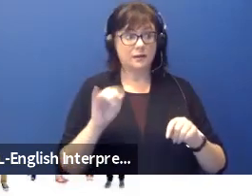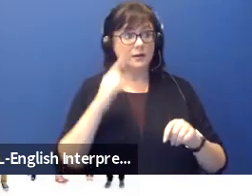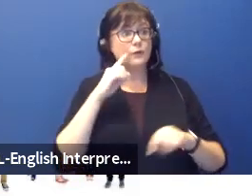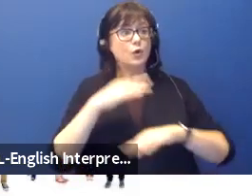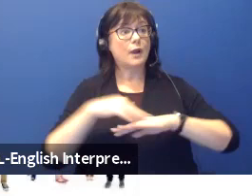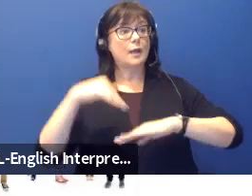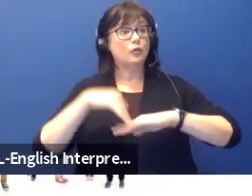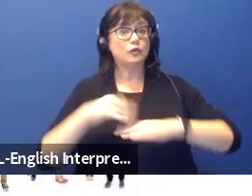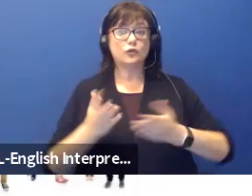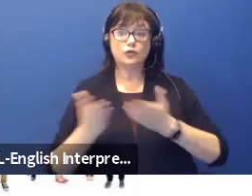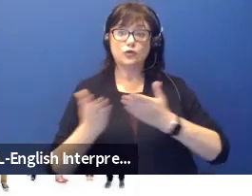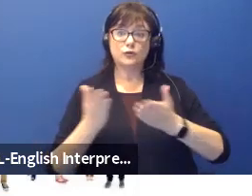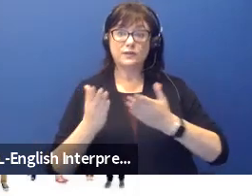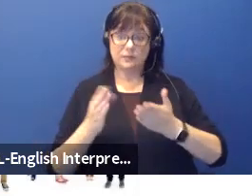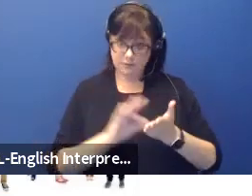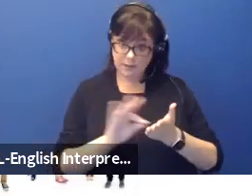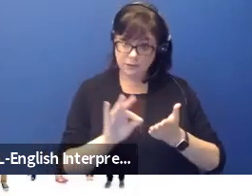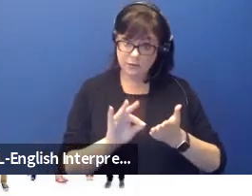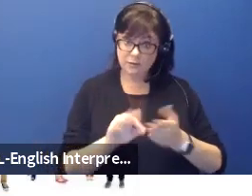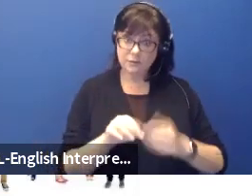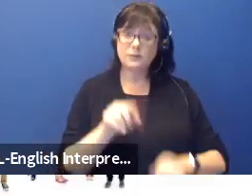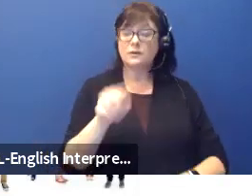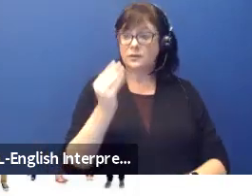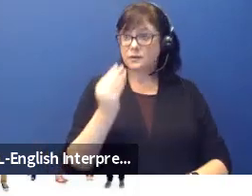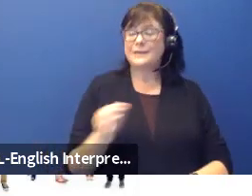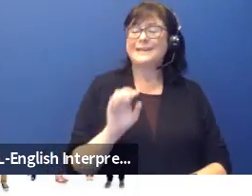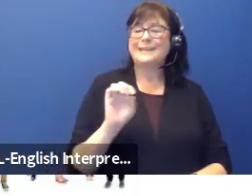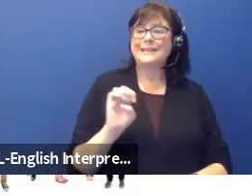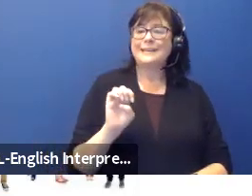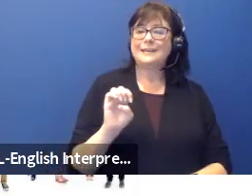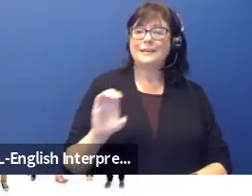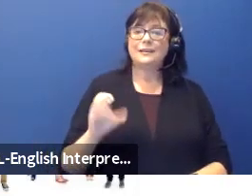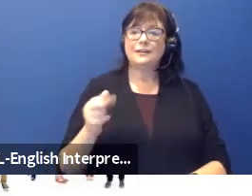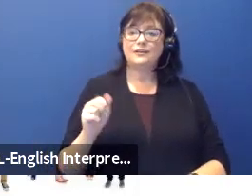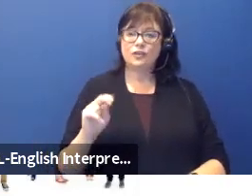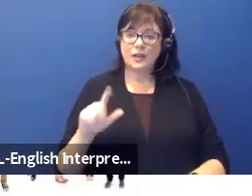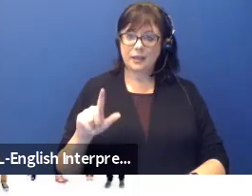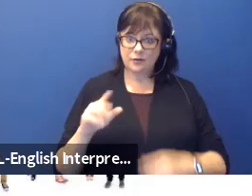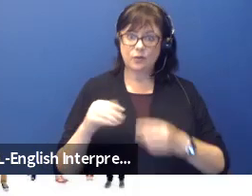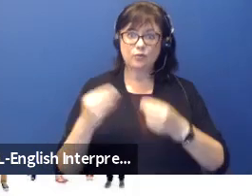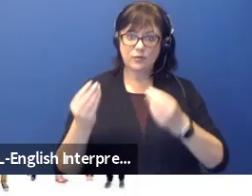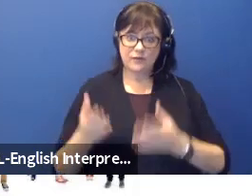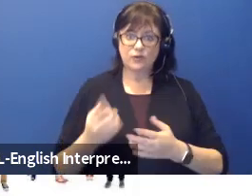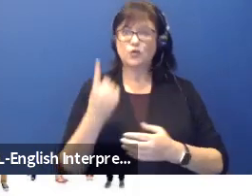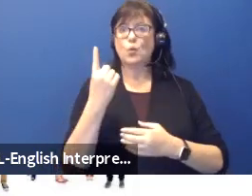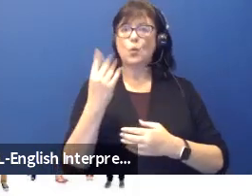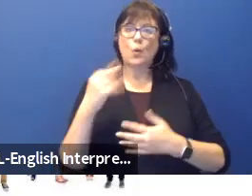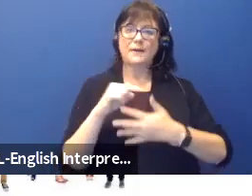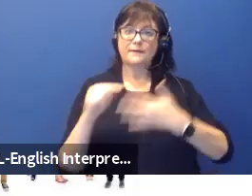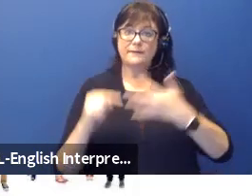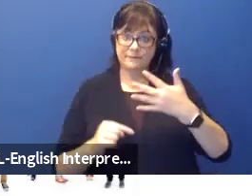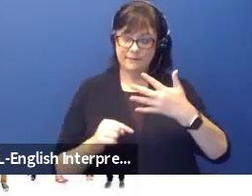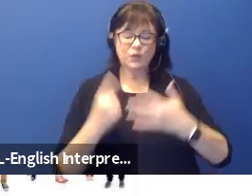So GLA is one of the 5 LBS e-channel providers. So technically GLA is a referral to